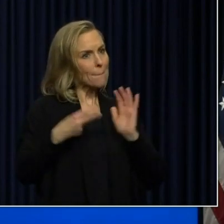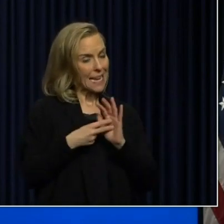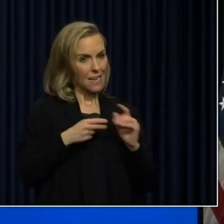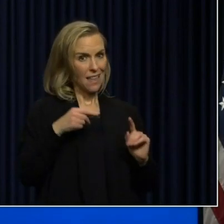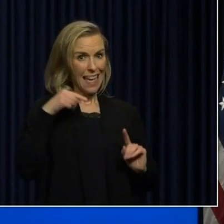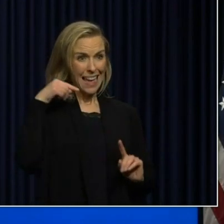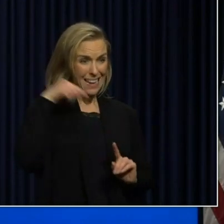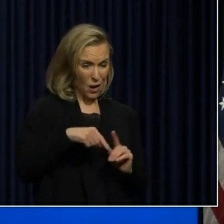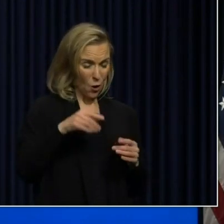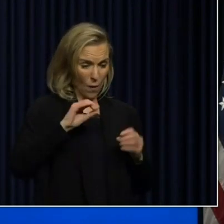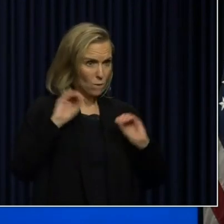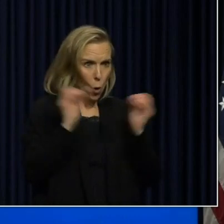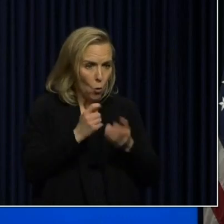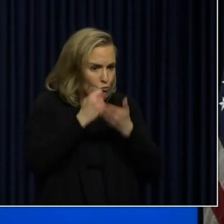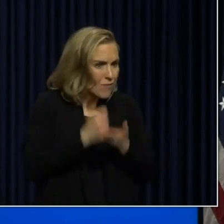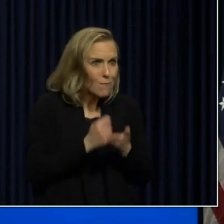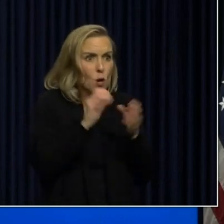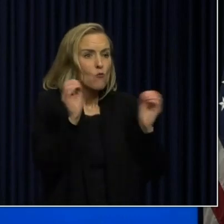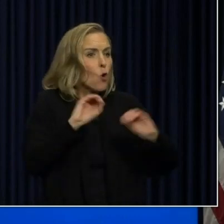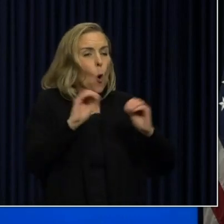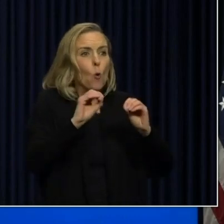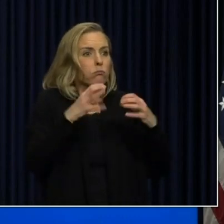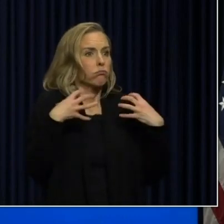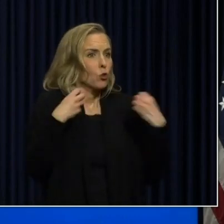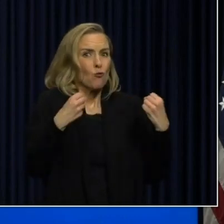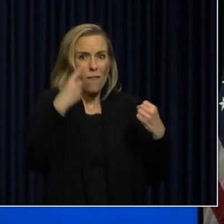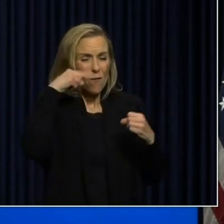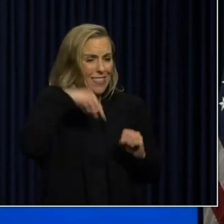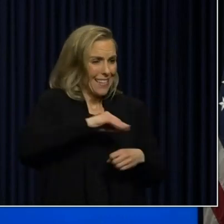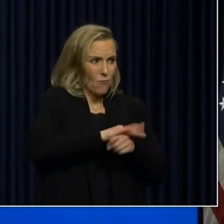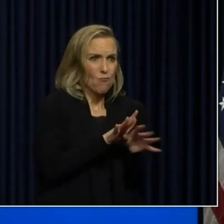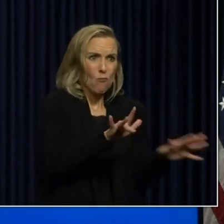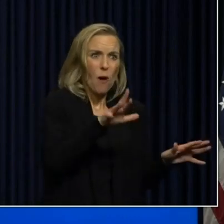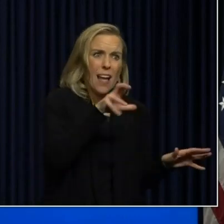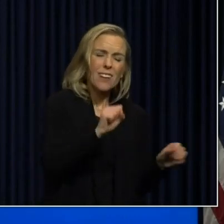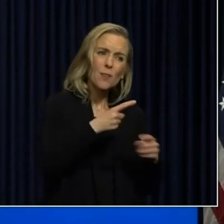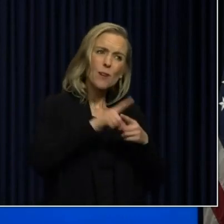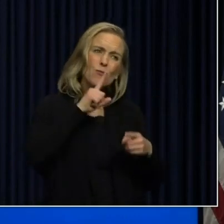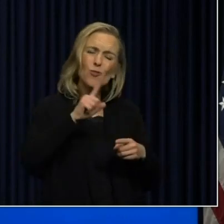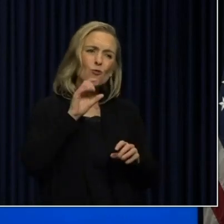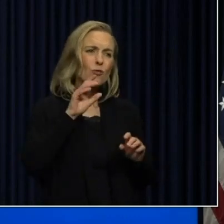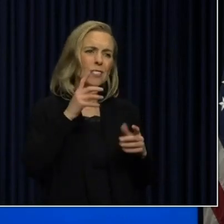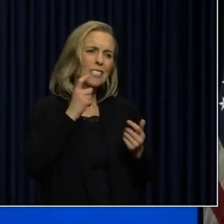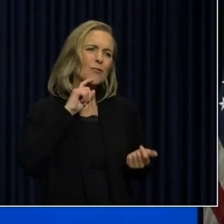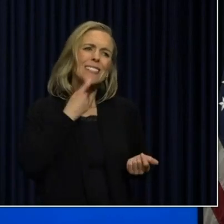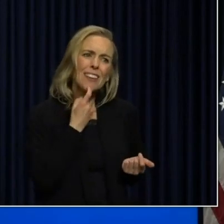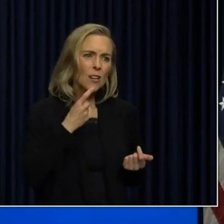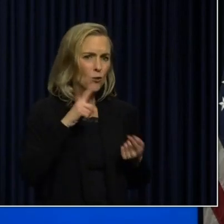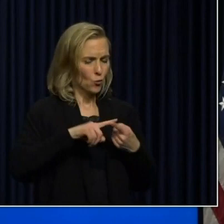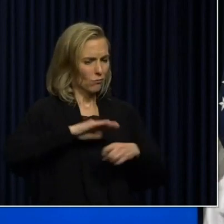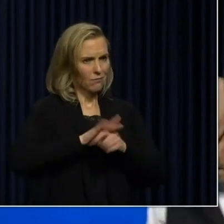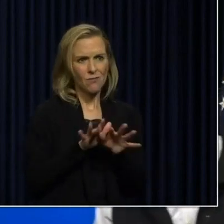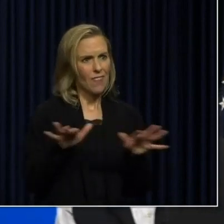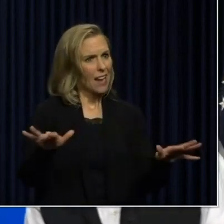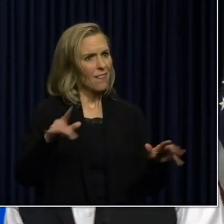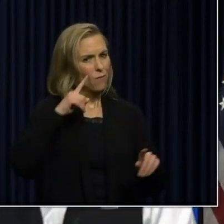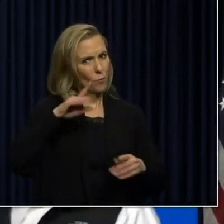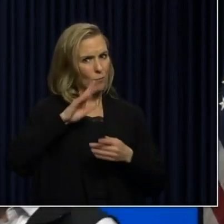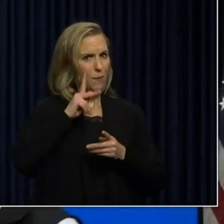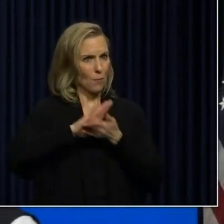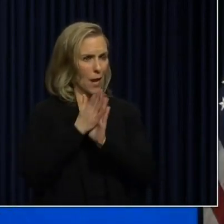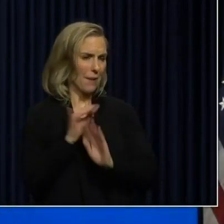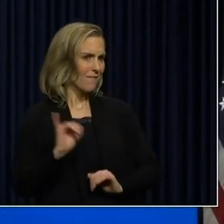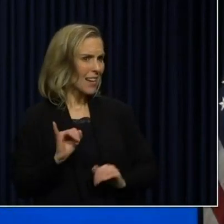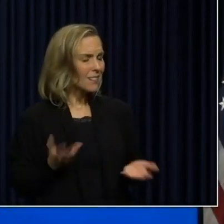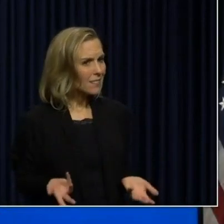no vaccines for, and we've just seen the consequences can be just too severe for people who get infected.